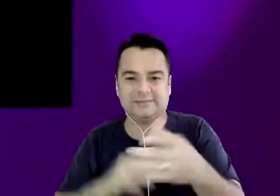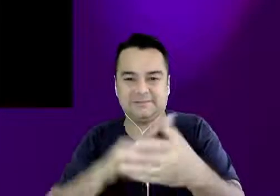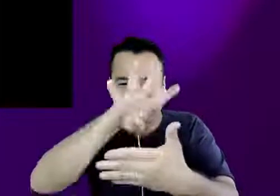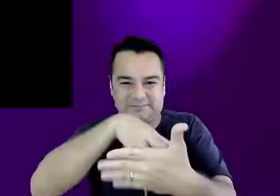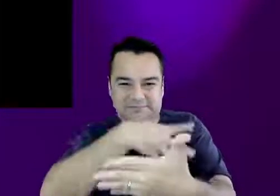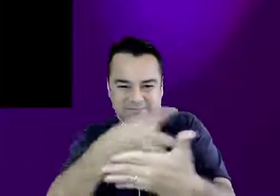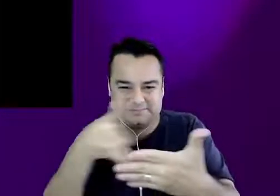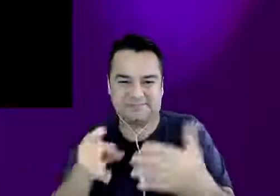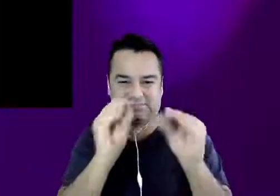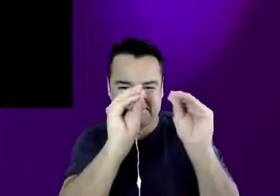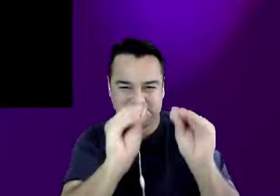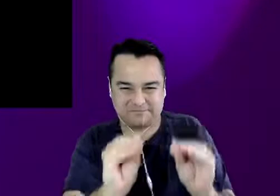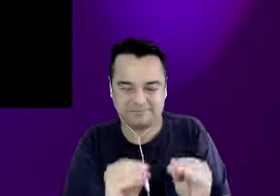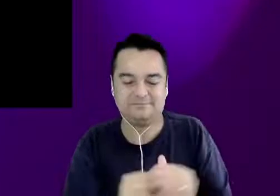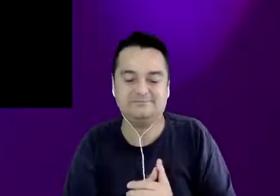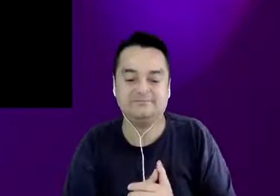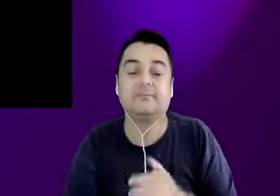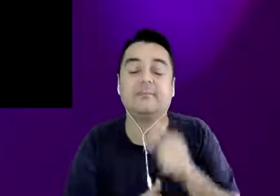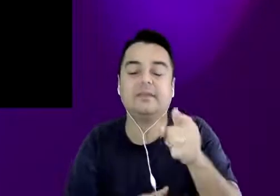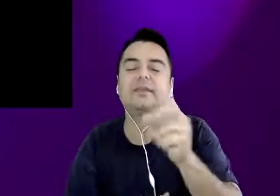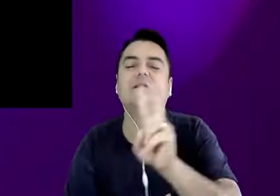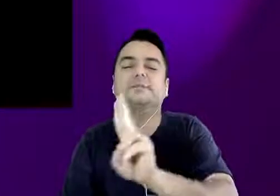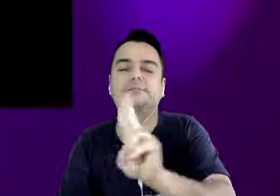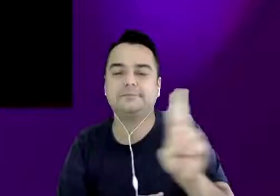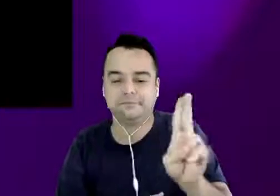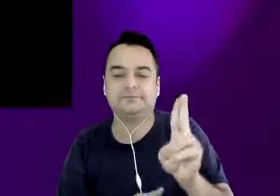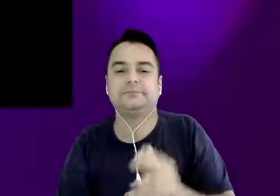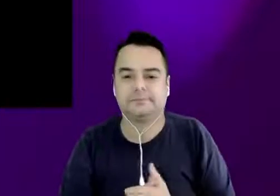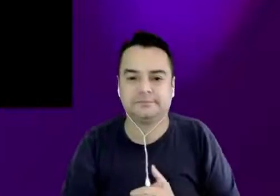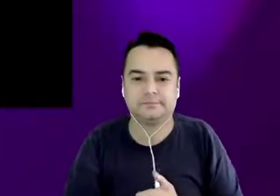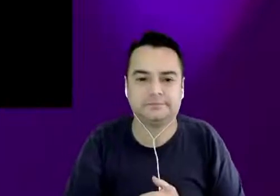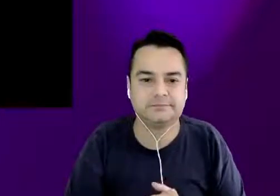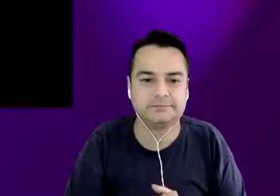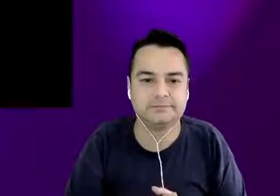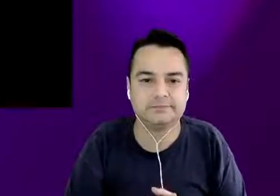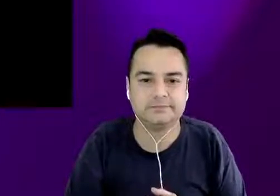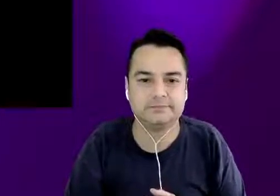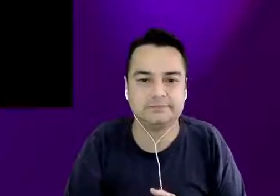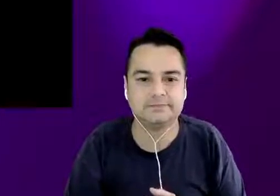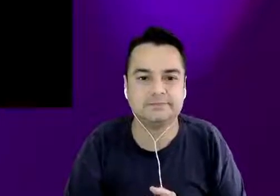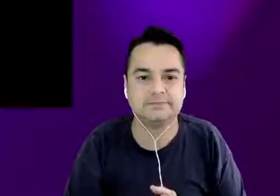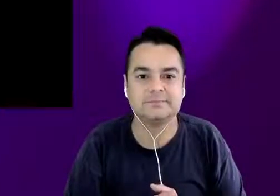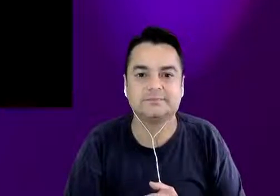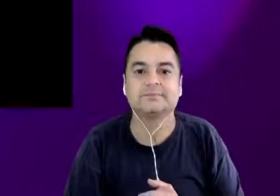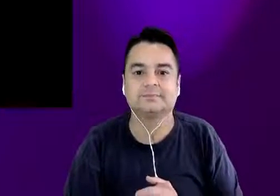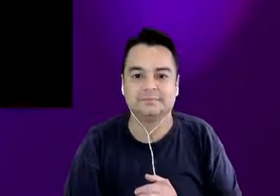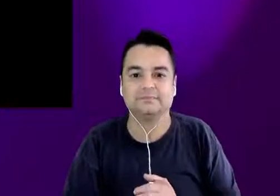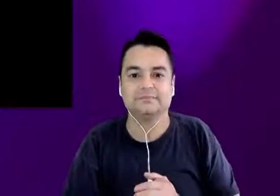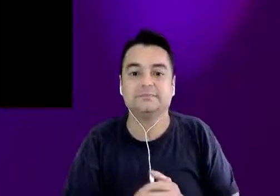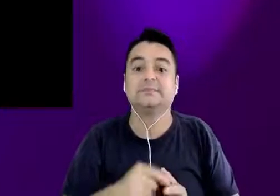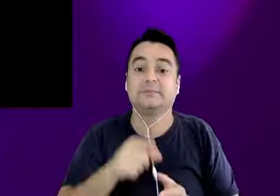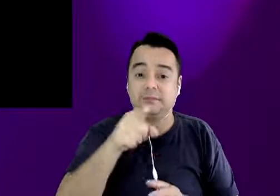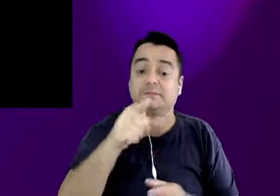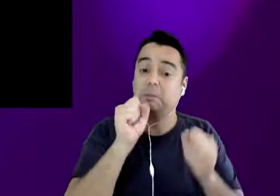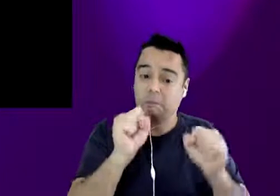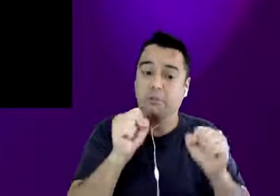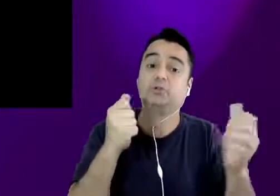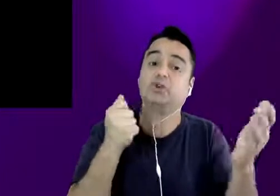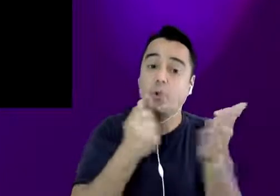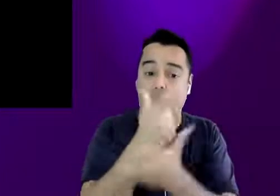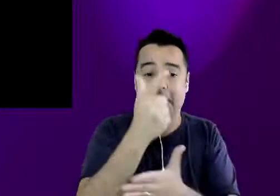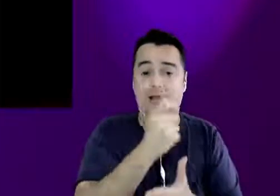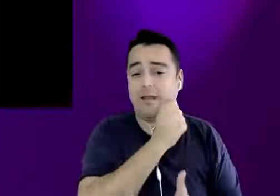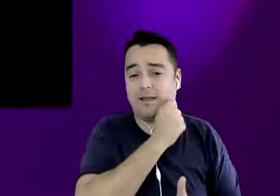it in Amazon or other places, this really has a lot of